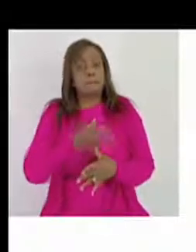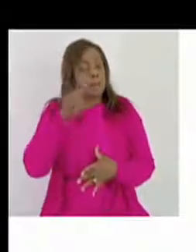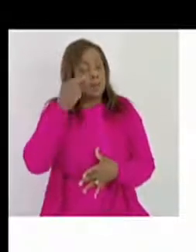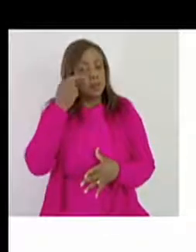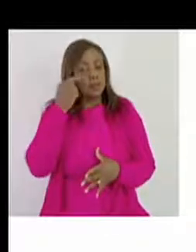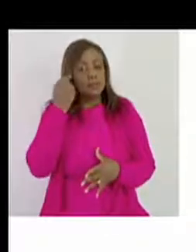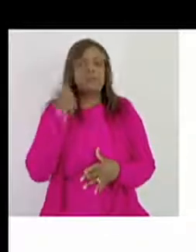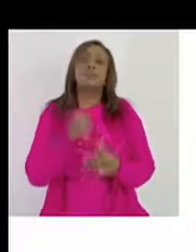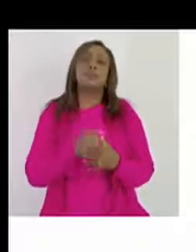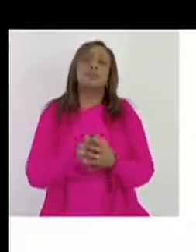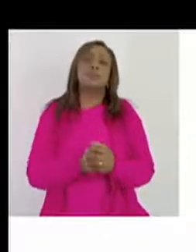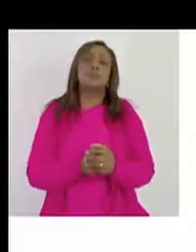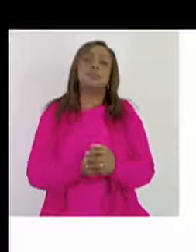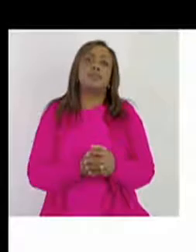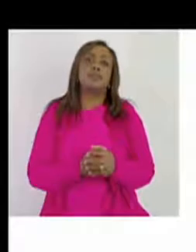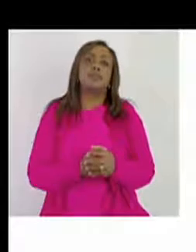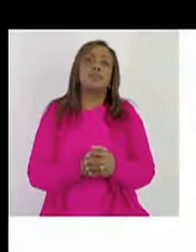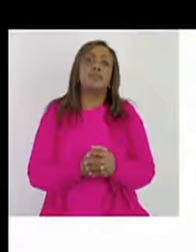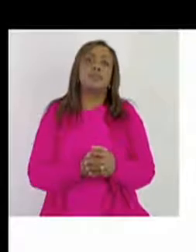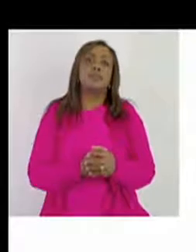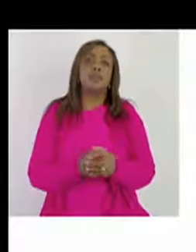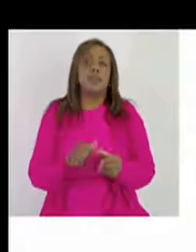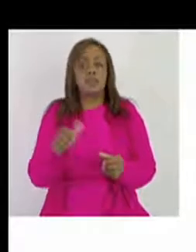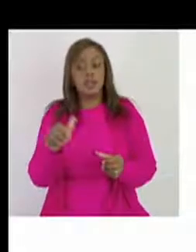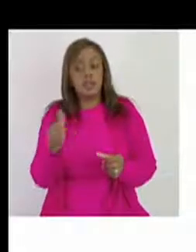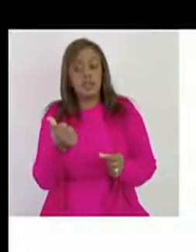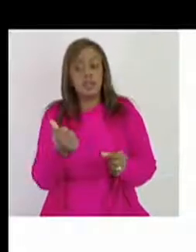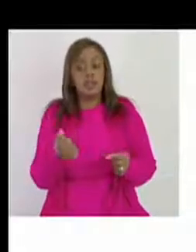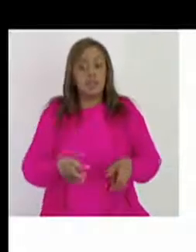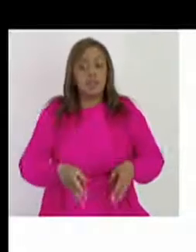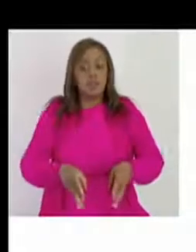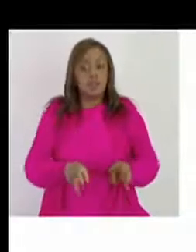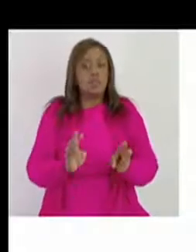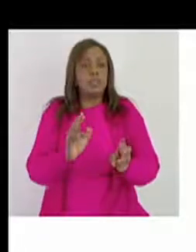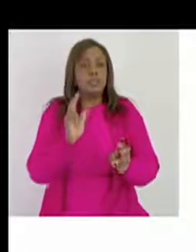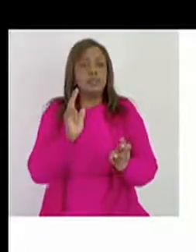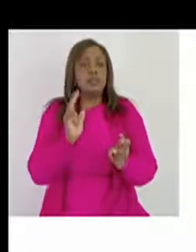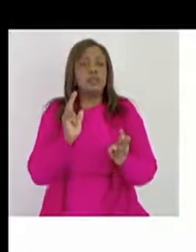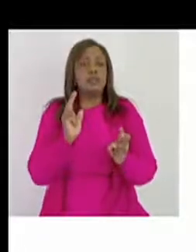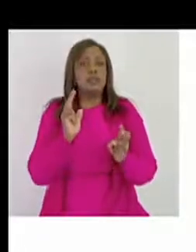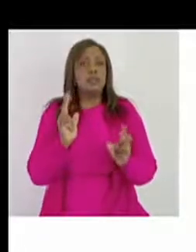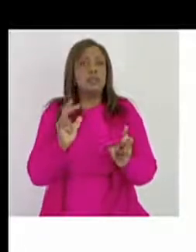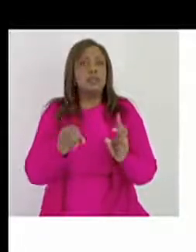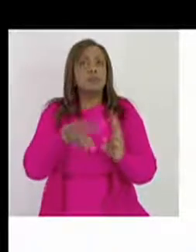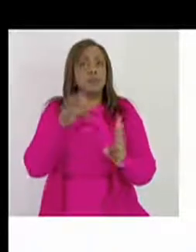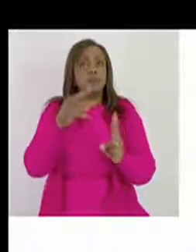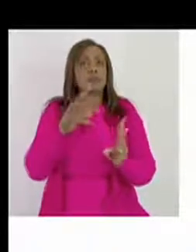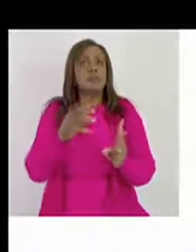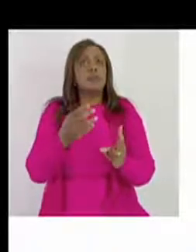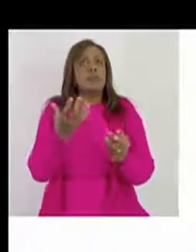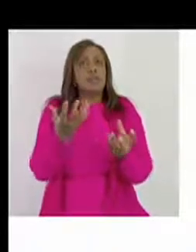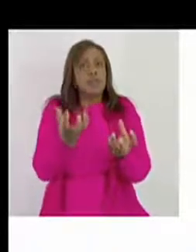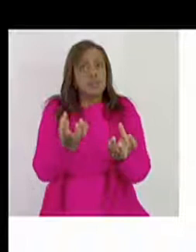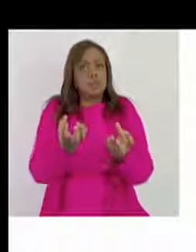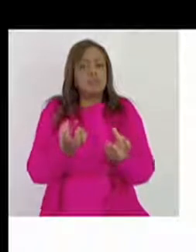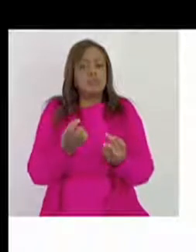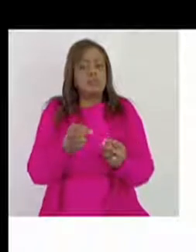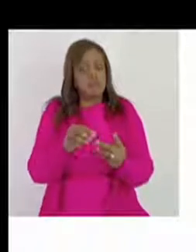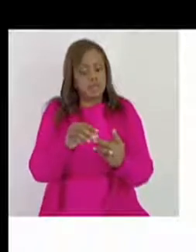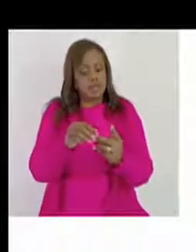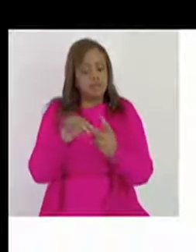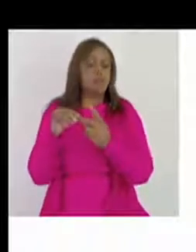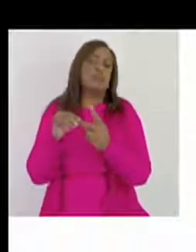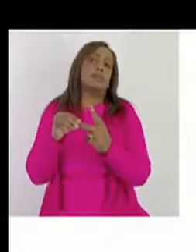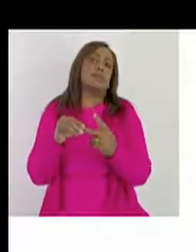Let us look at ways in which some learners are special and thus might require special attention. As we